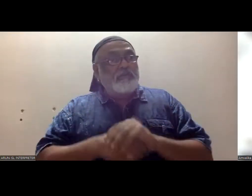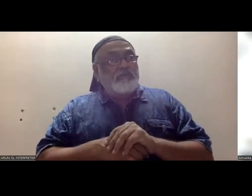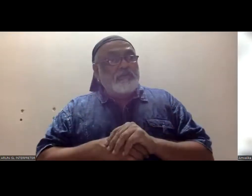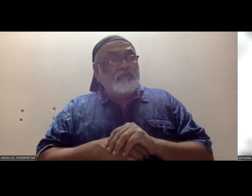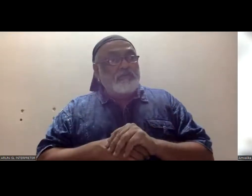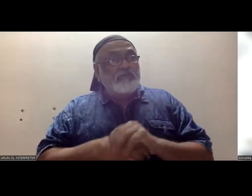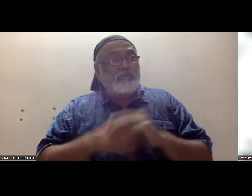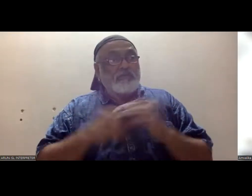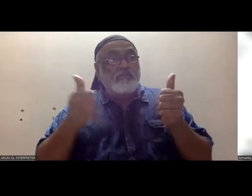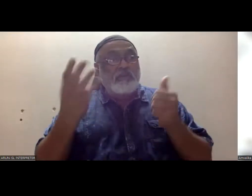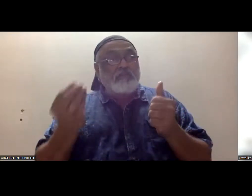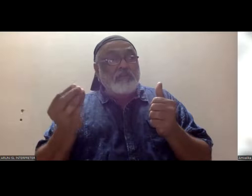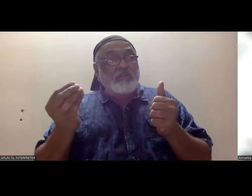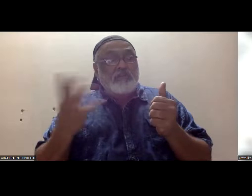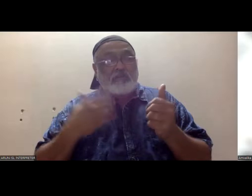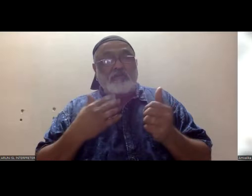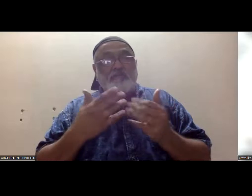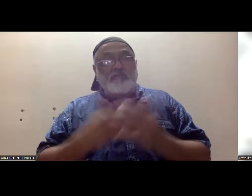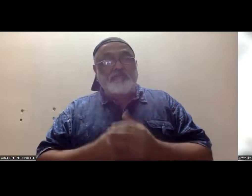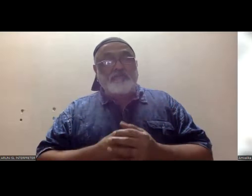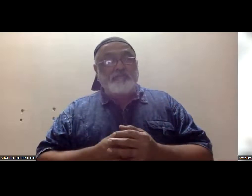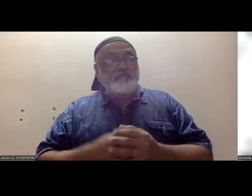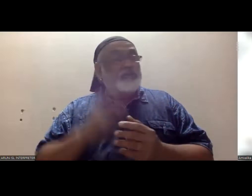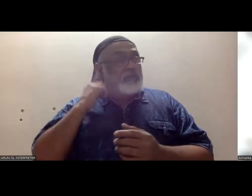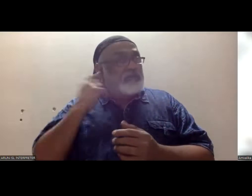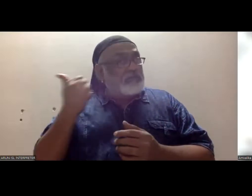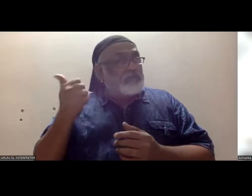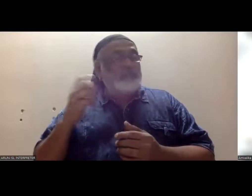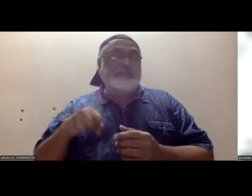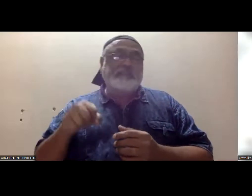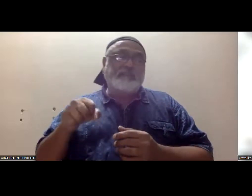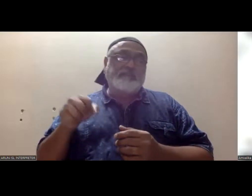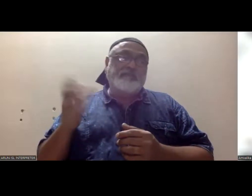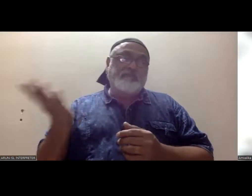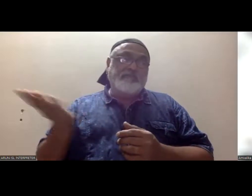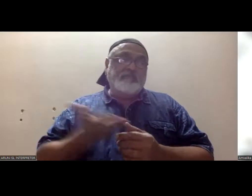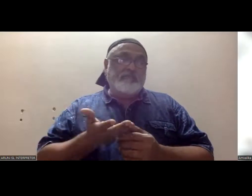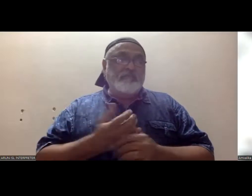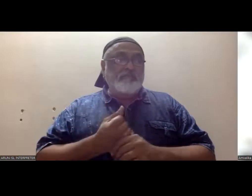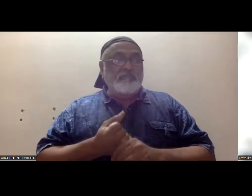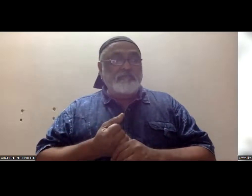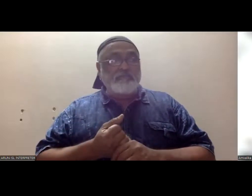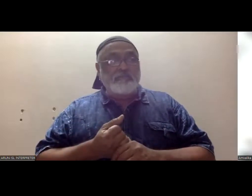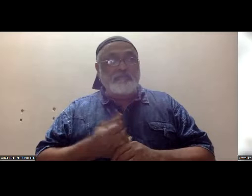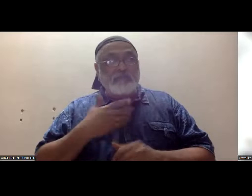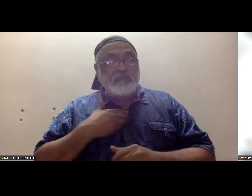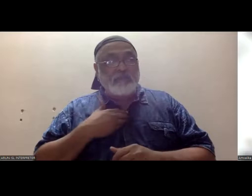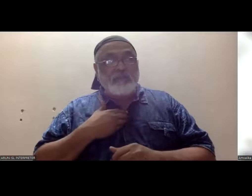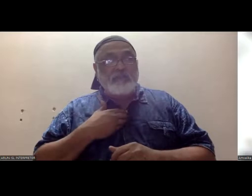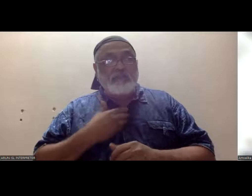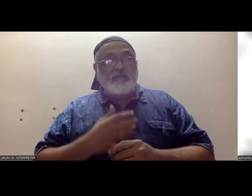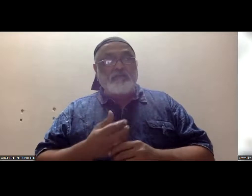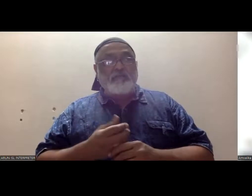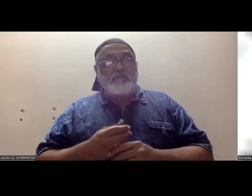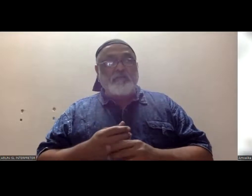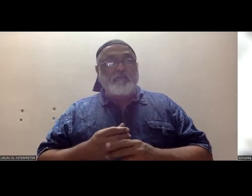Ma'am, good evening. Am I Good audible? evening. Yes, you are. Ma'am, I am Abhay Pratap Singh, and I